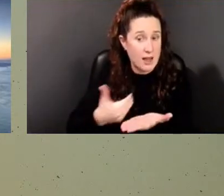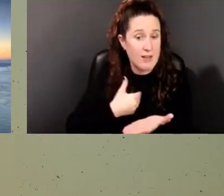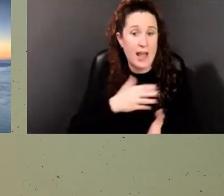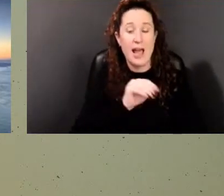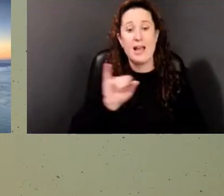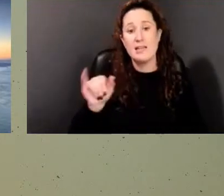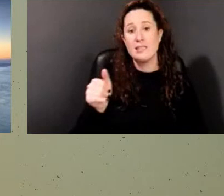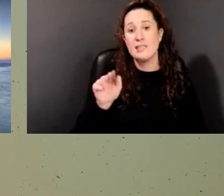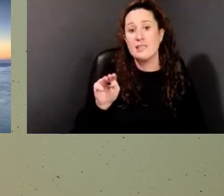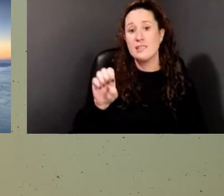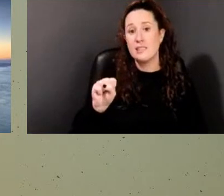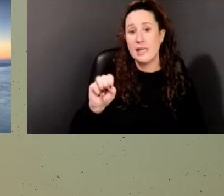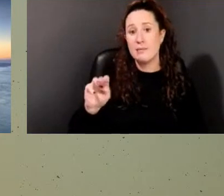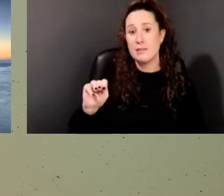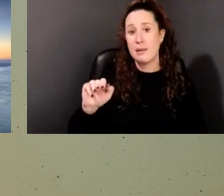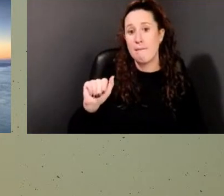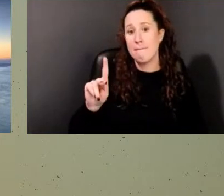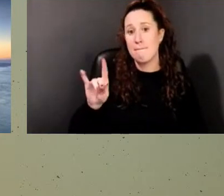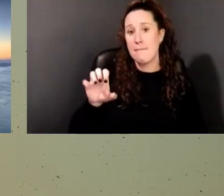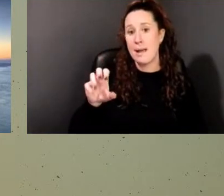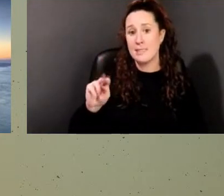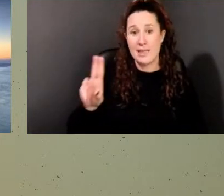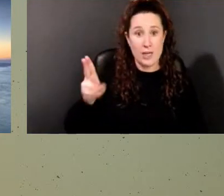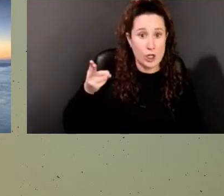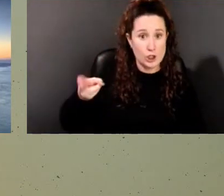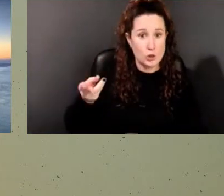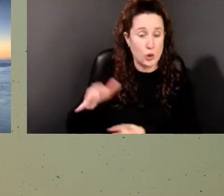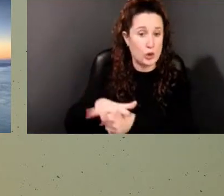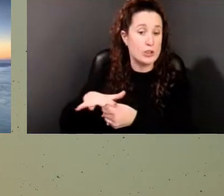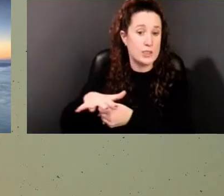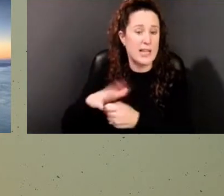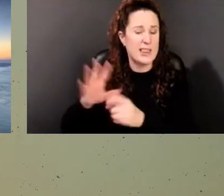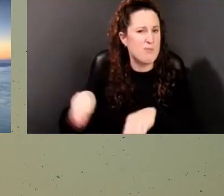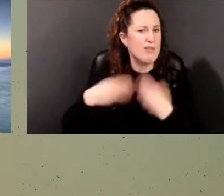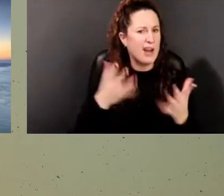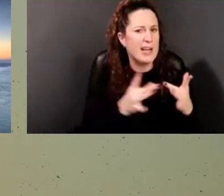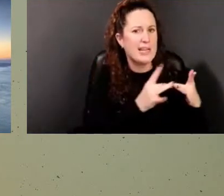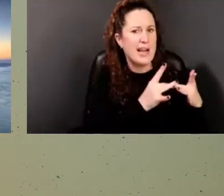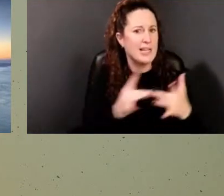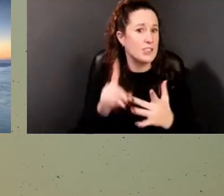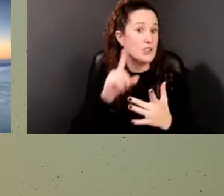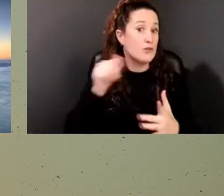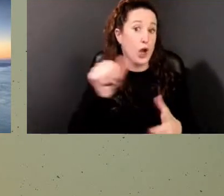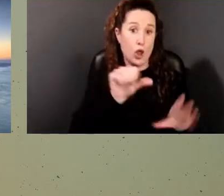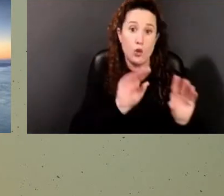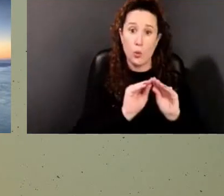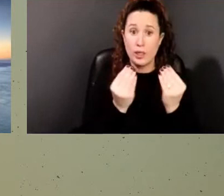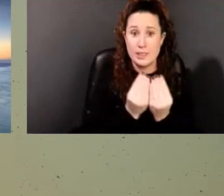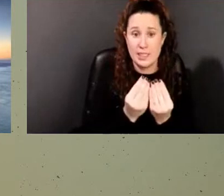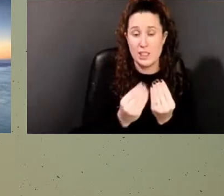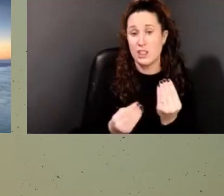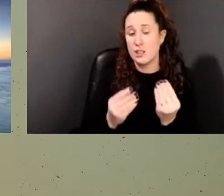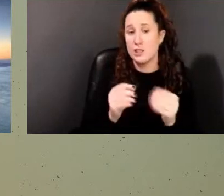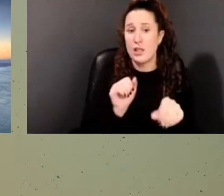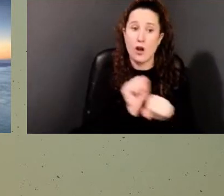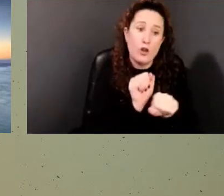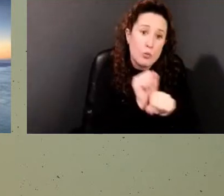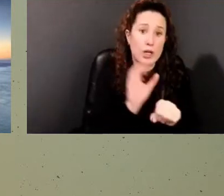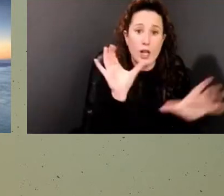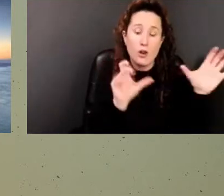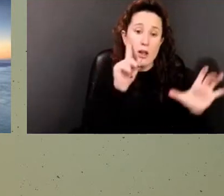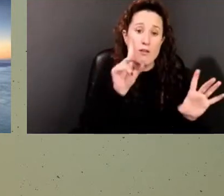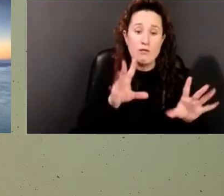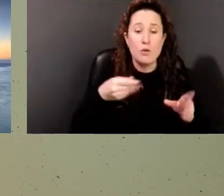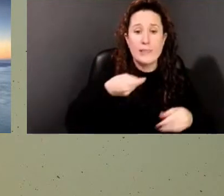Historic Site Montpelier, they provided some guidance for organizations working with descendants. And we've